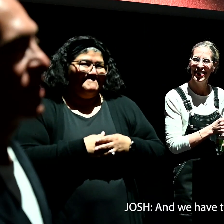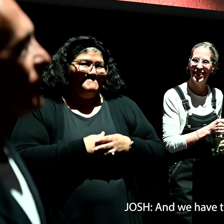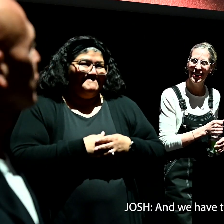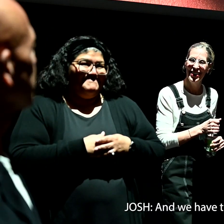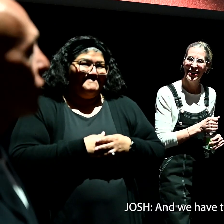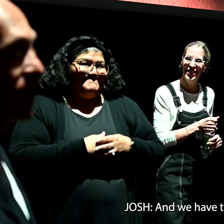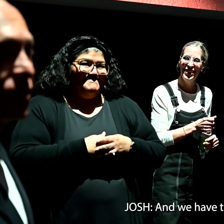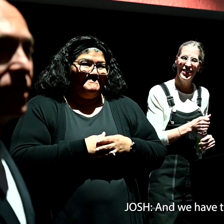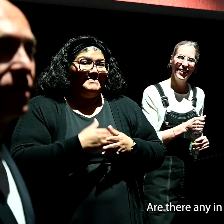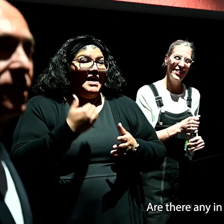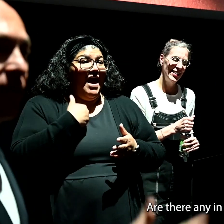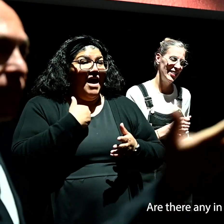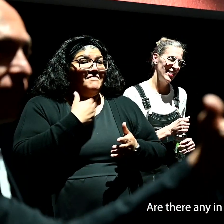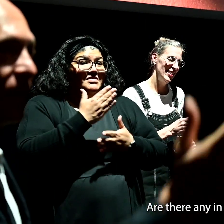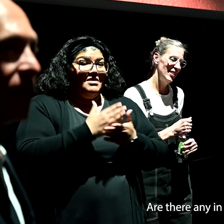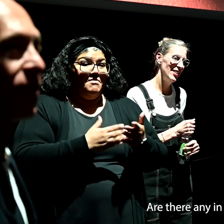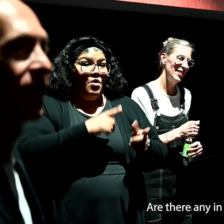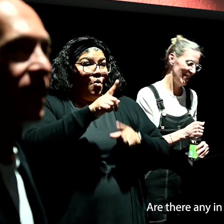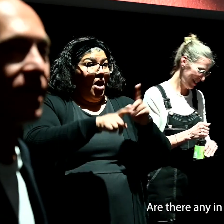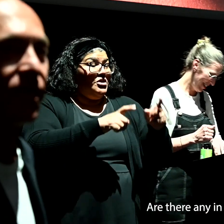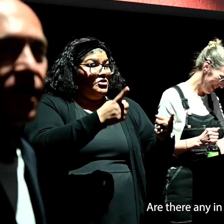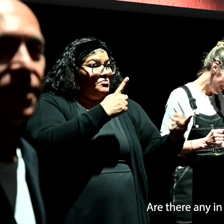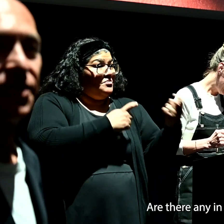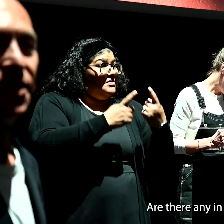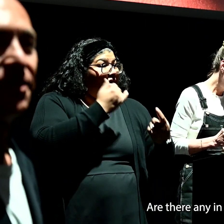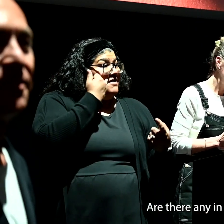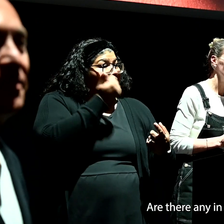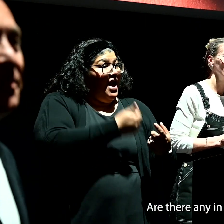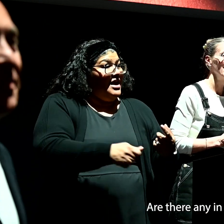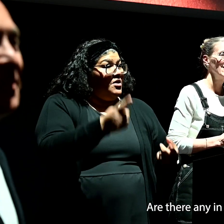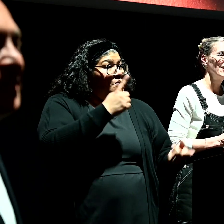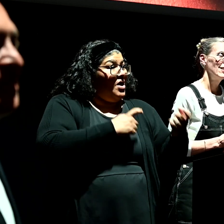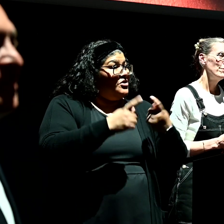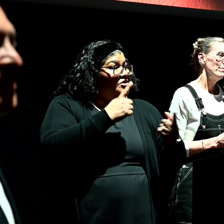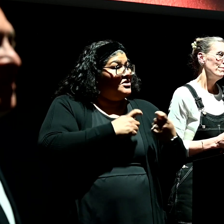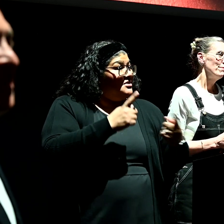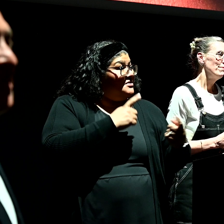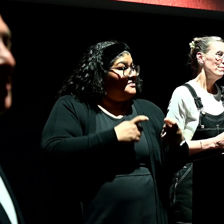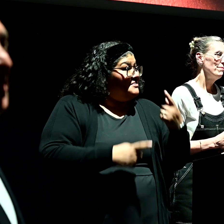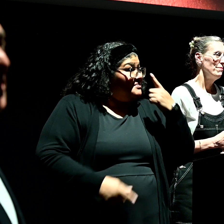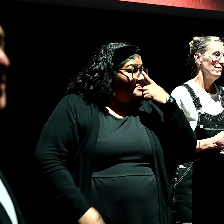We have time for some questions, if there are any in the audience here.